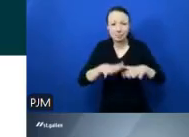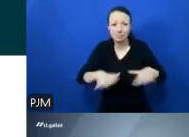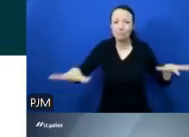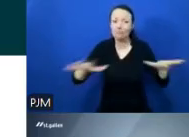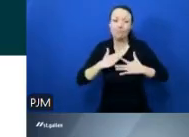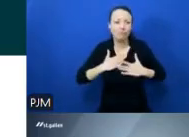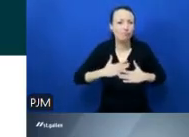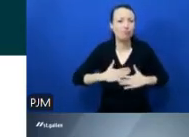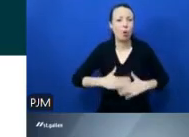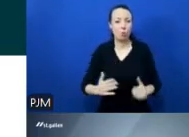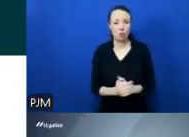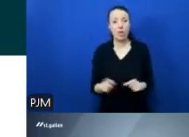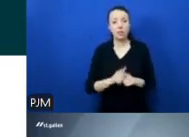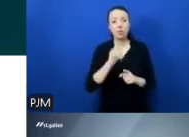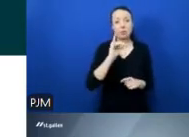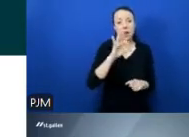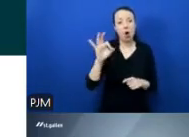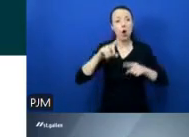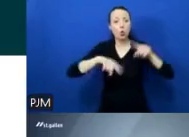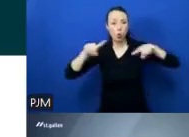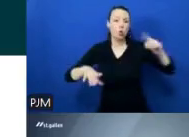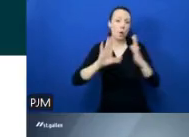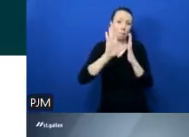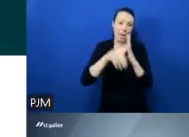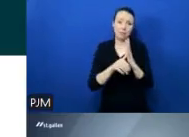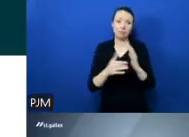as well as it increases biodiversity.